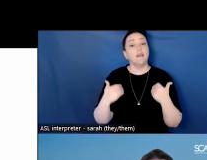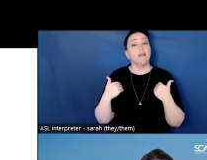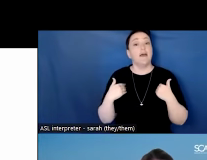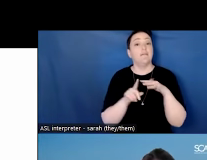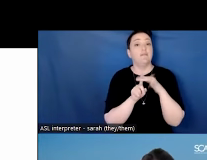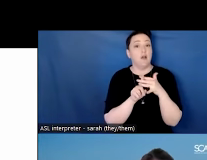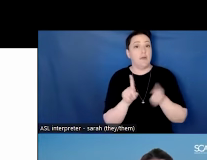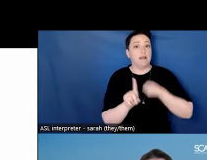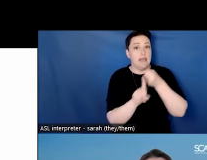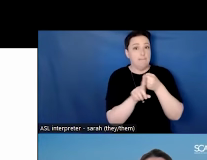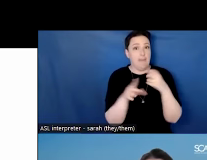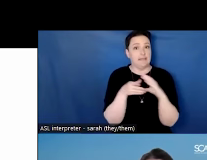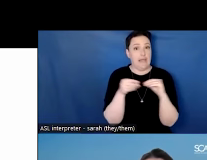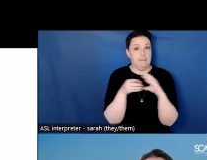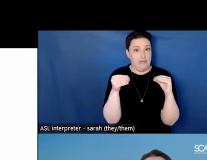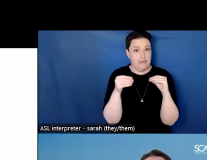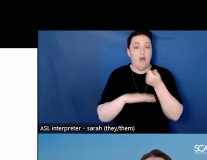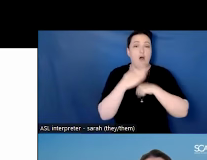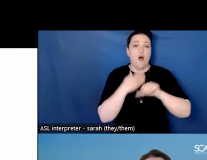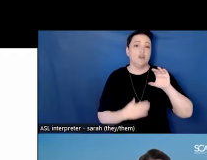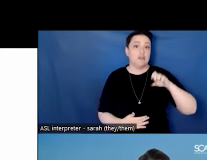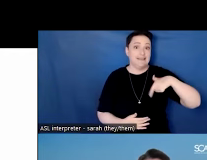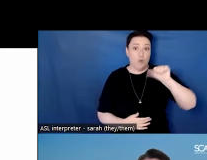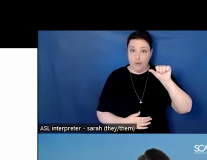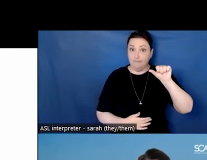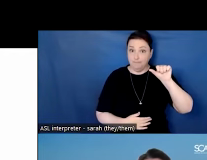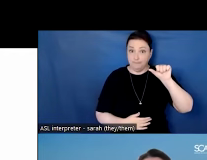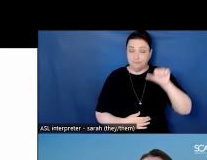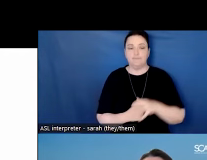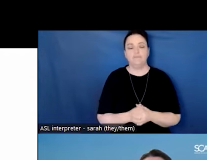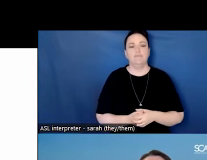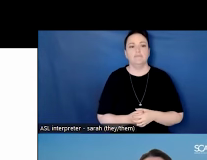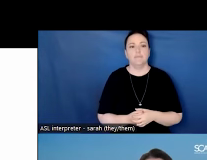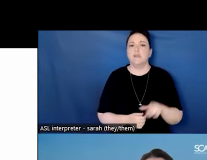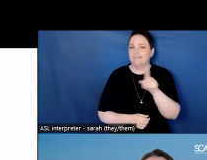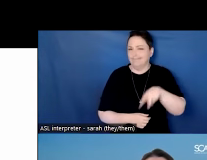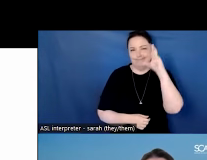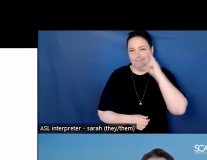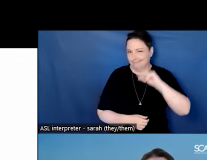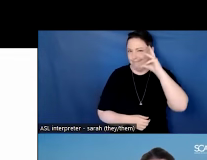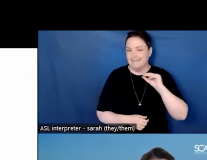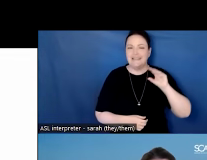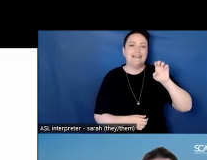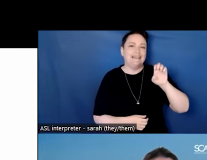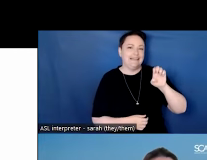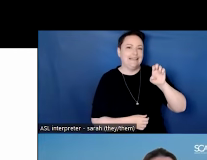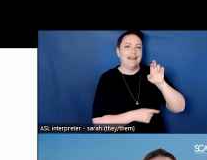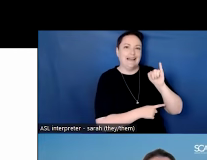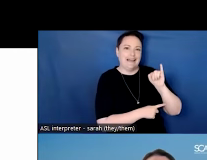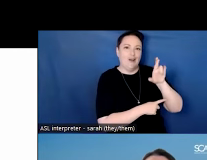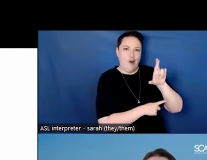impact statement. Under CEQA, we have something you are very familiar with, EIR, the Environmental Impact